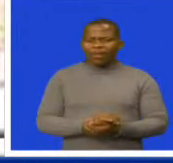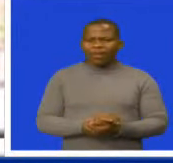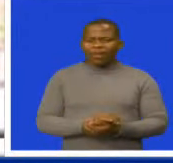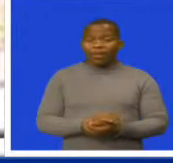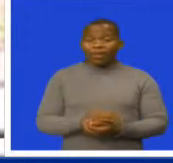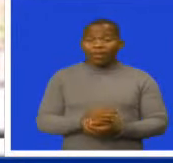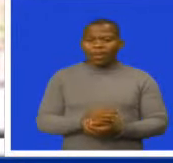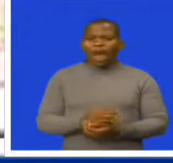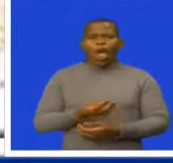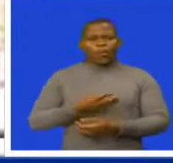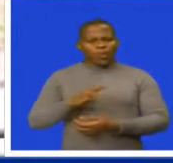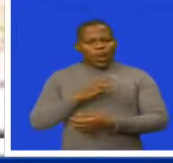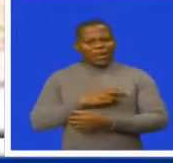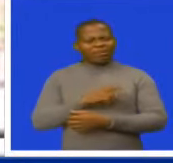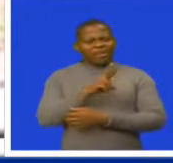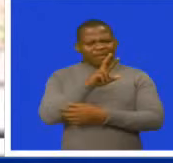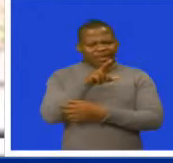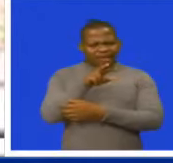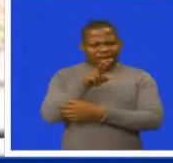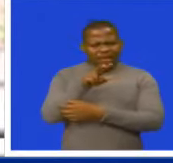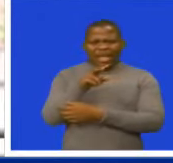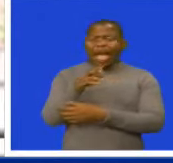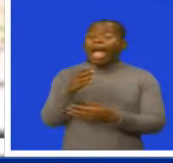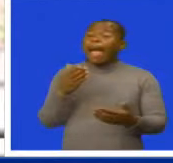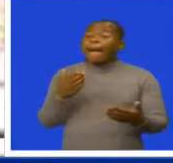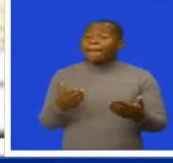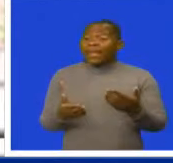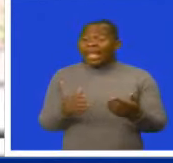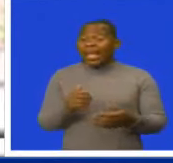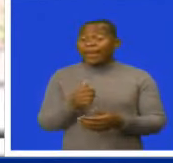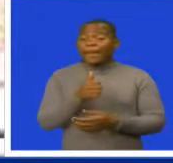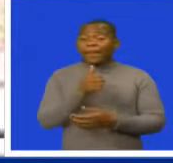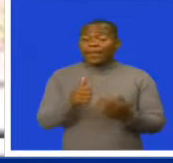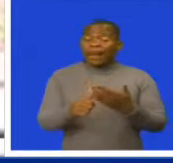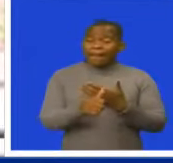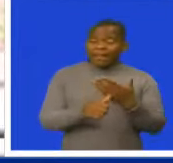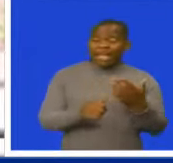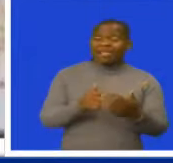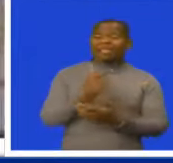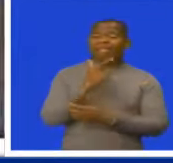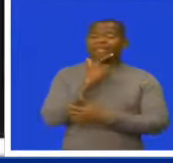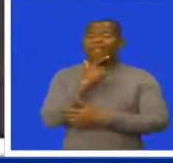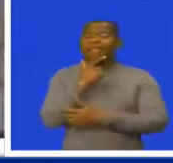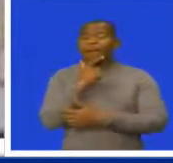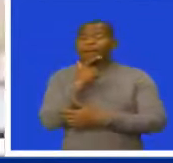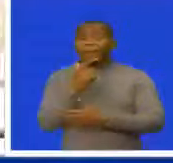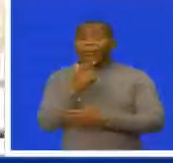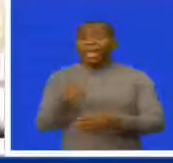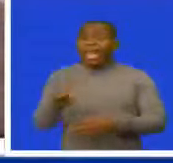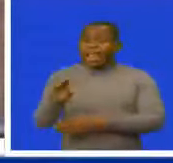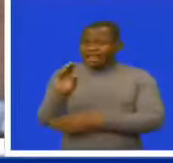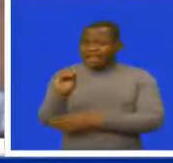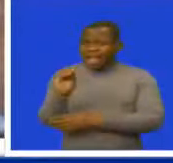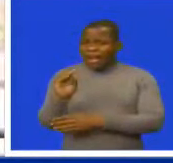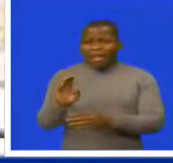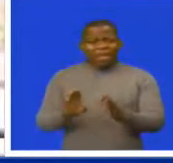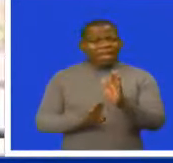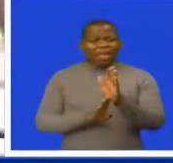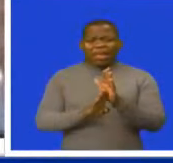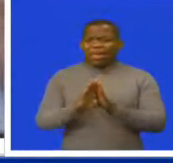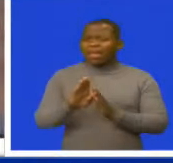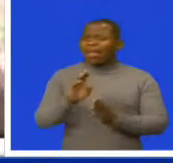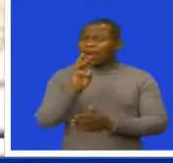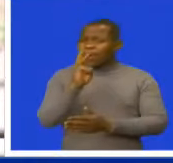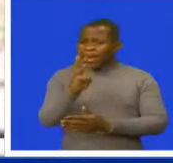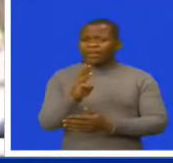peak sometime in December, we are urging people to do it all. And then let us try by